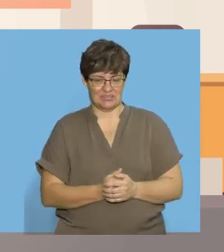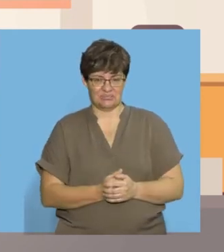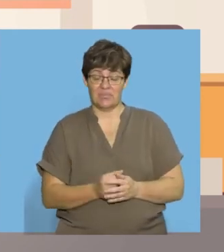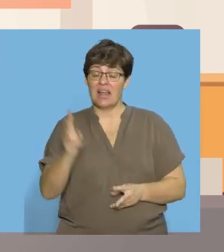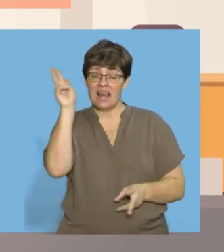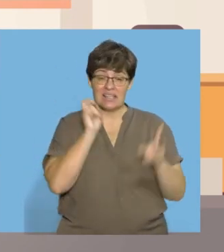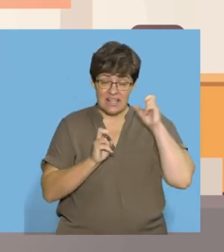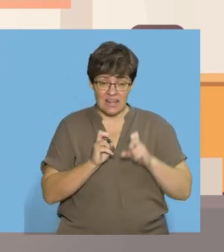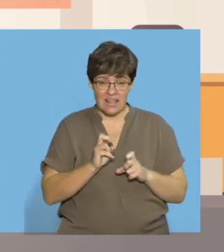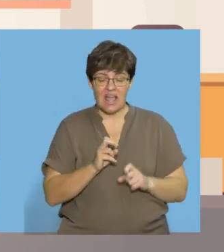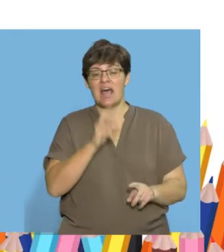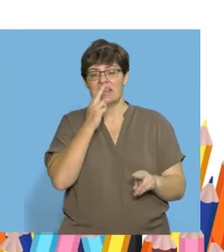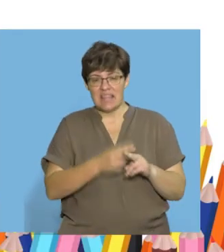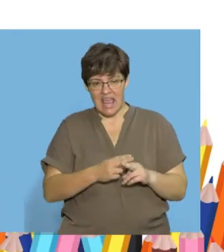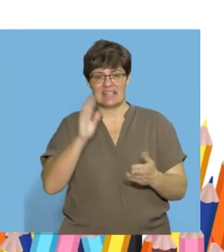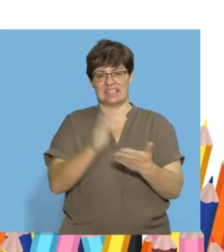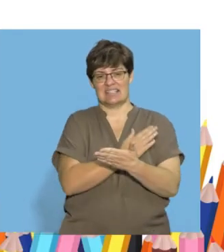and then sing too.